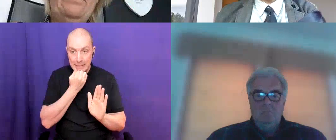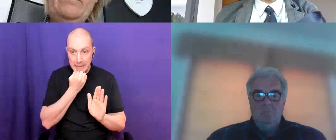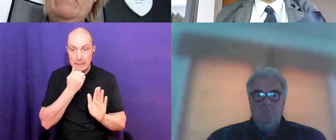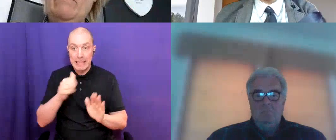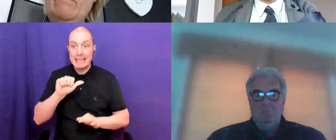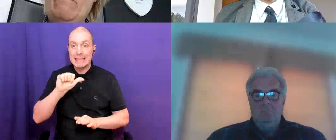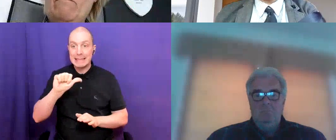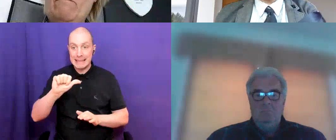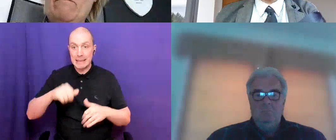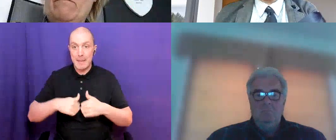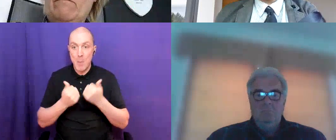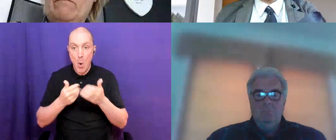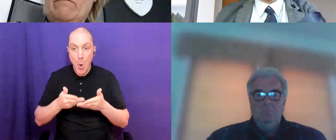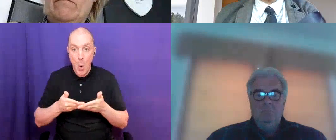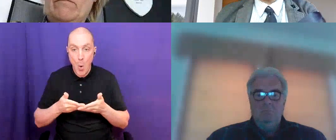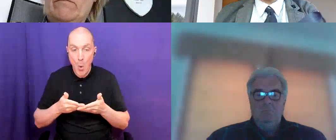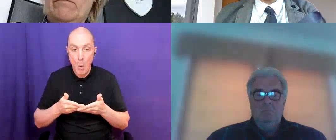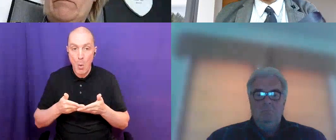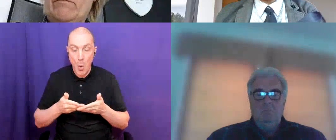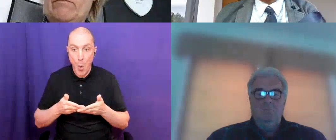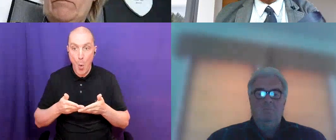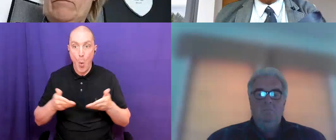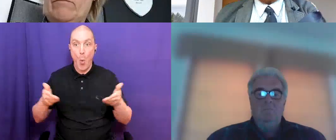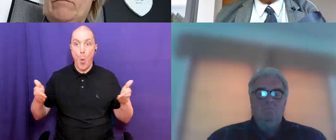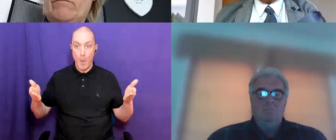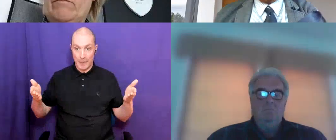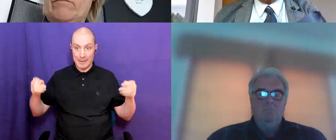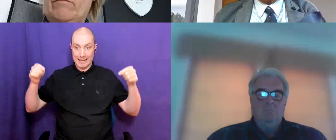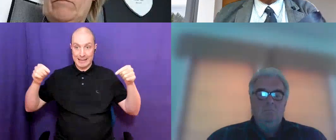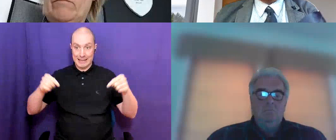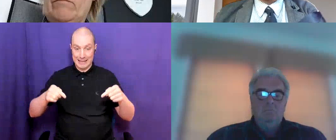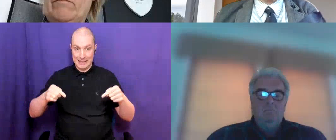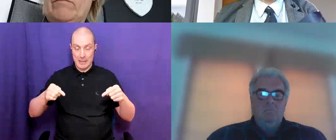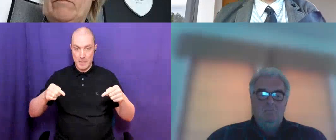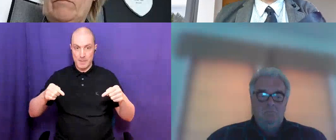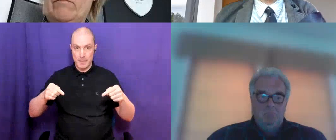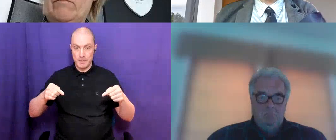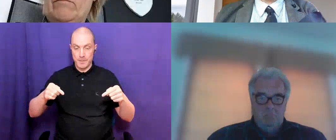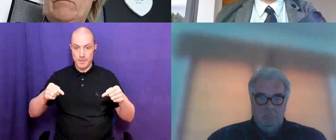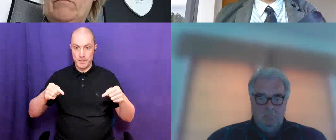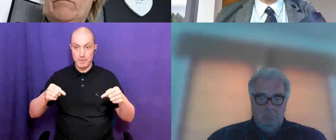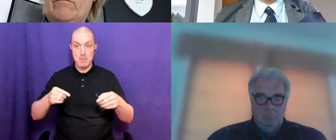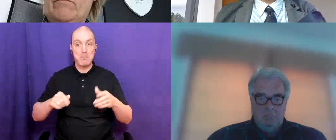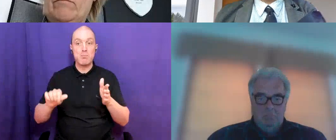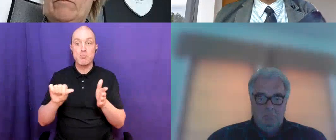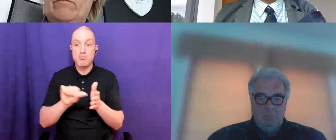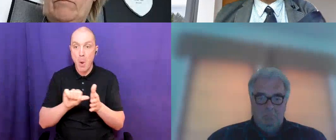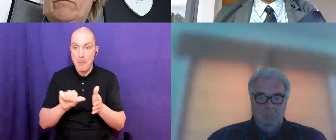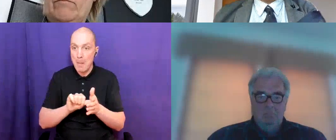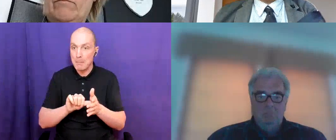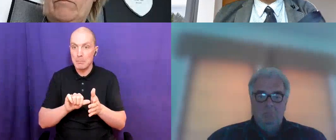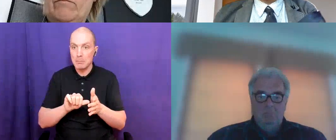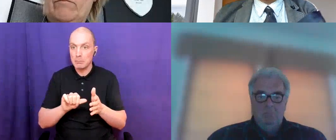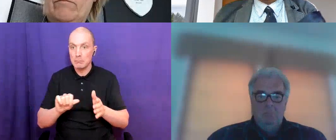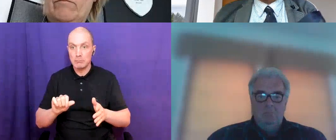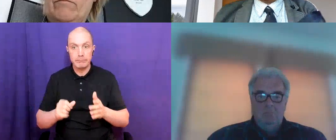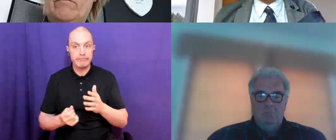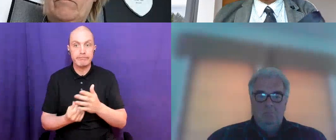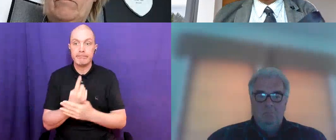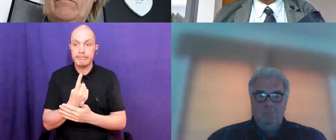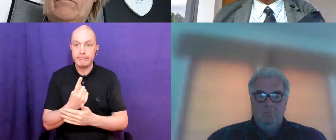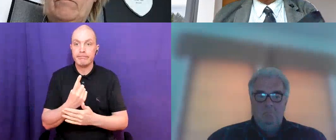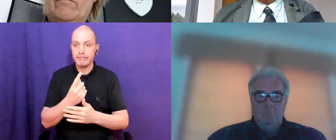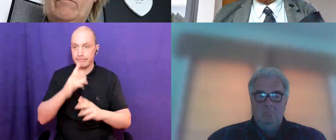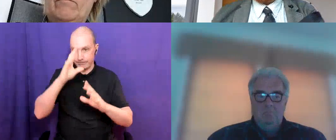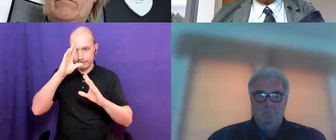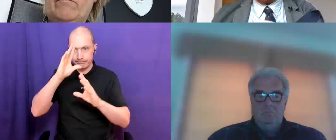regarding polling places or polling staff should be brought to the attention of the election team as soon as possible. They can be contacted